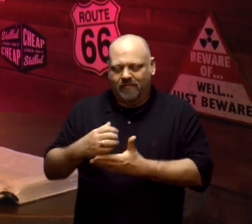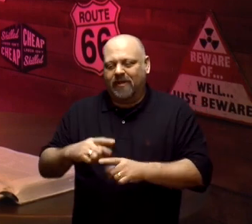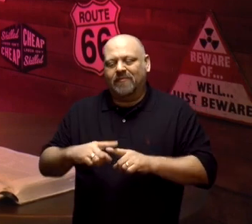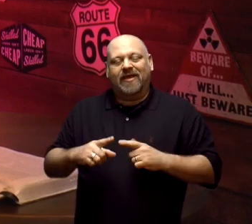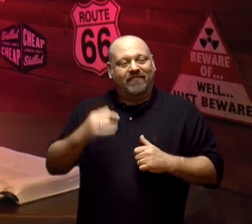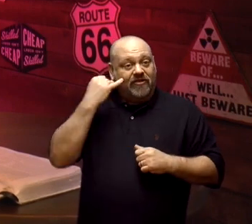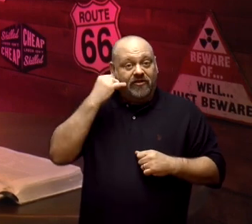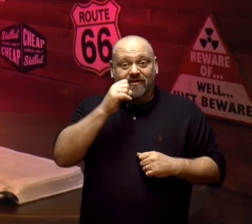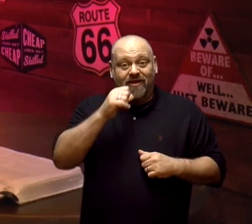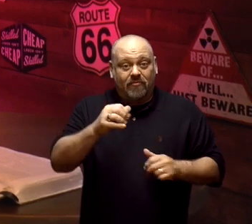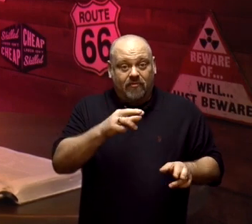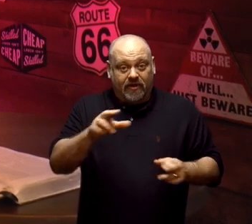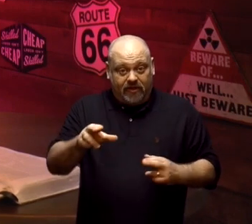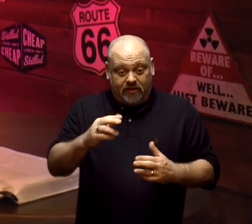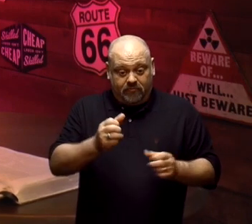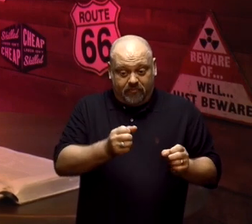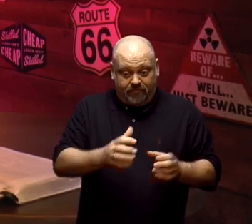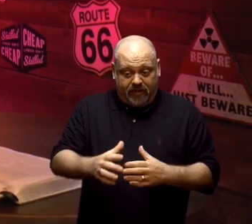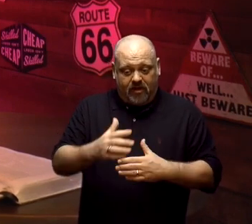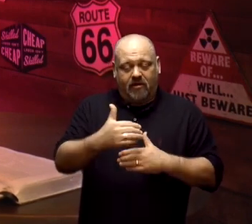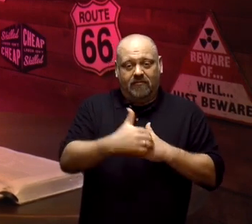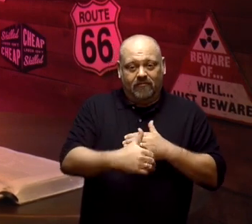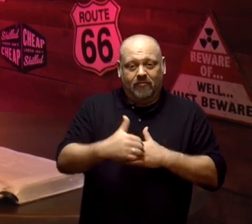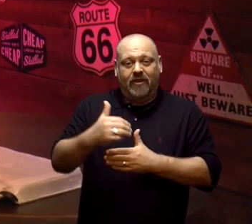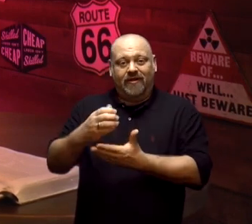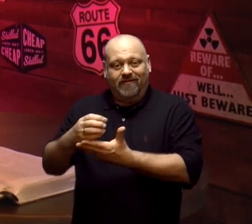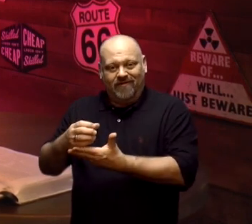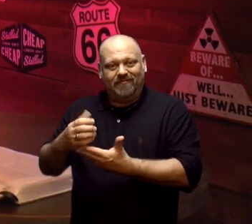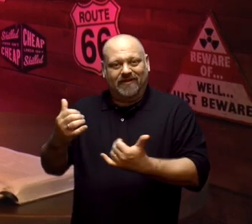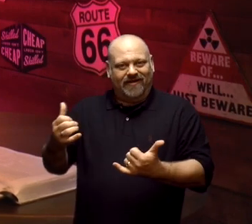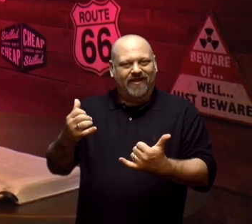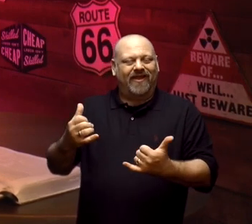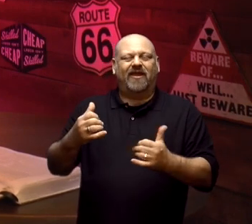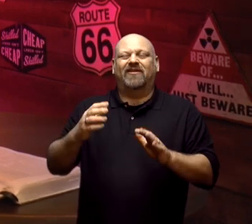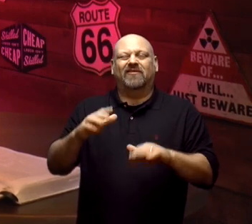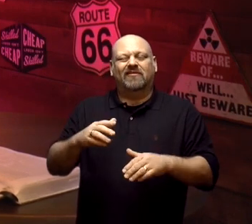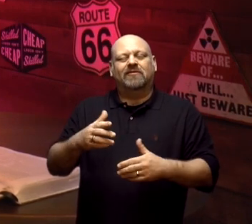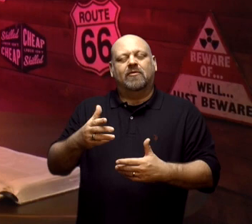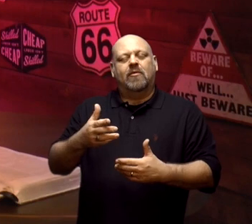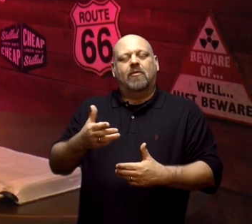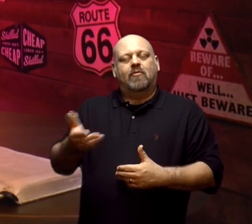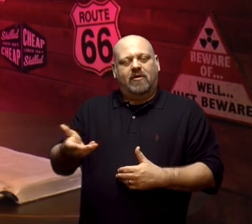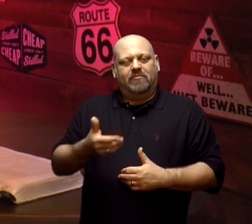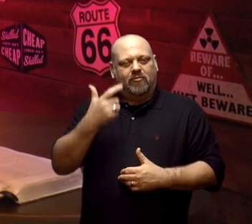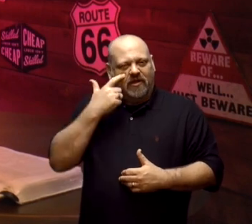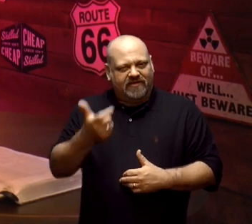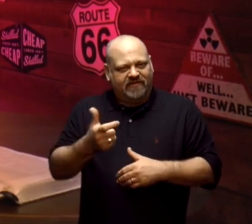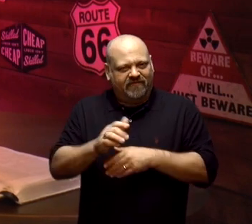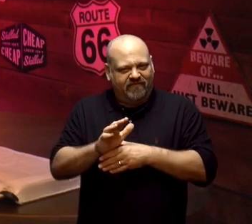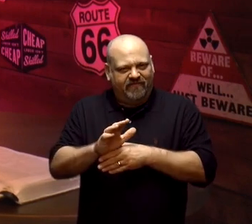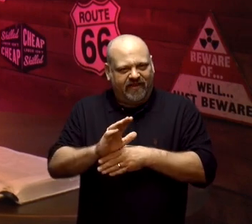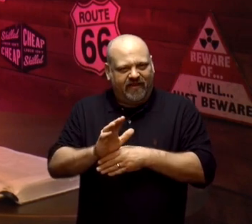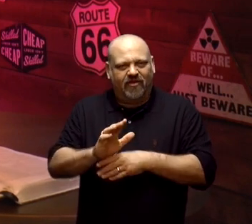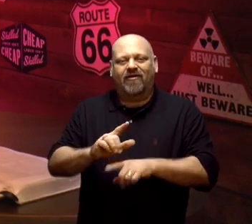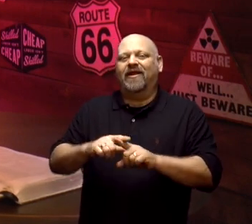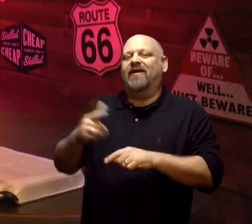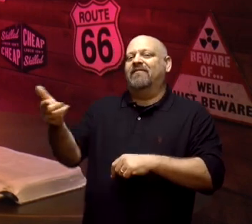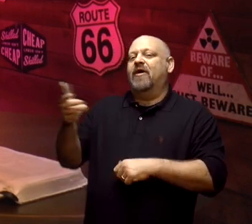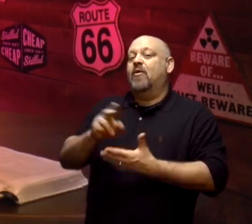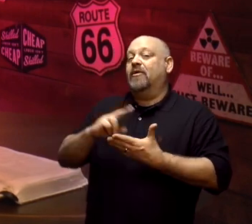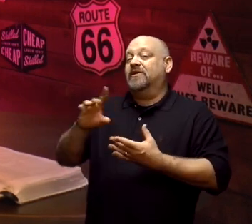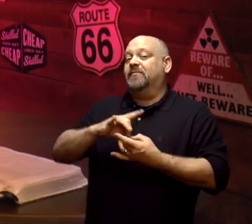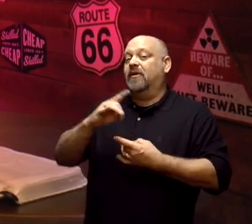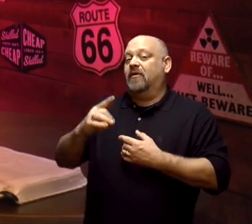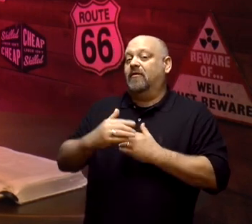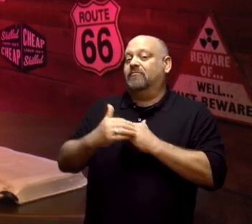continue to watch this video and invite the Holy Spirit to draw you into communion in your heart. On the night that our Lord Jesus was betrayed, he